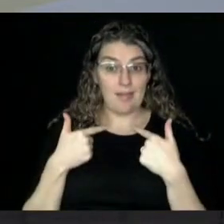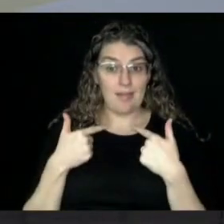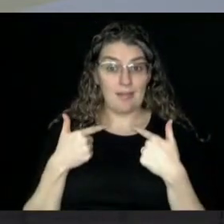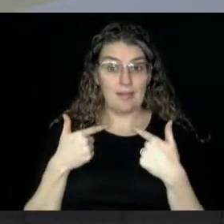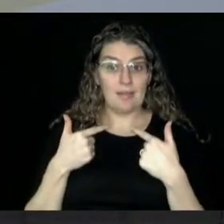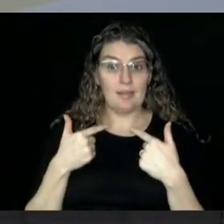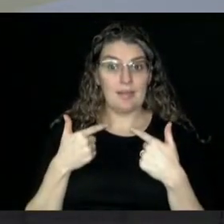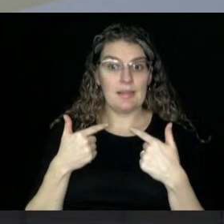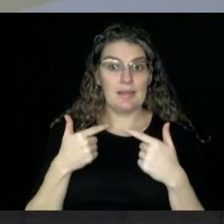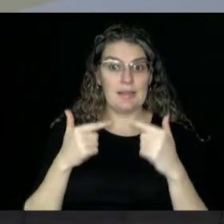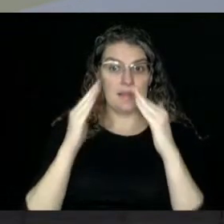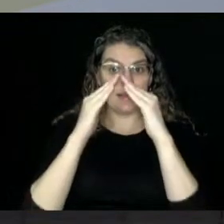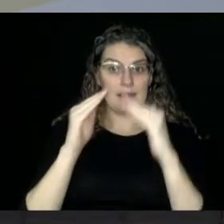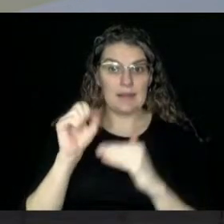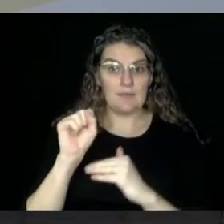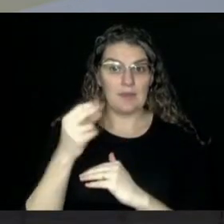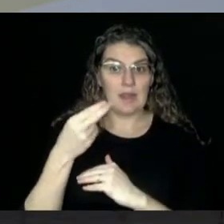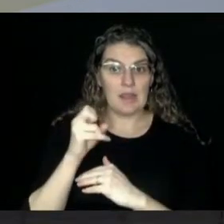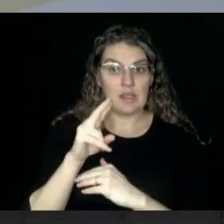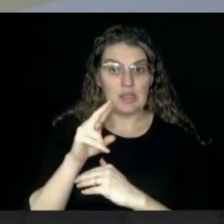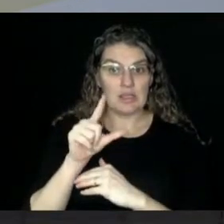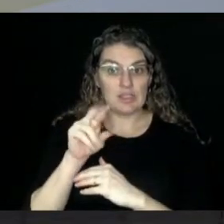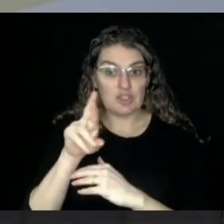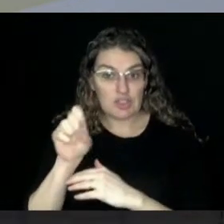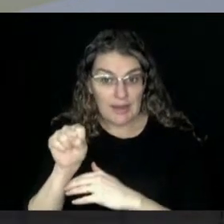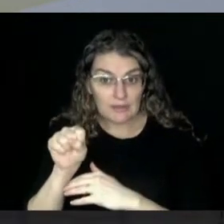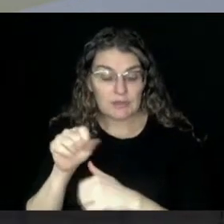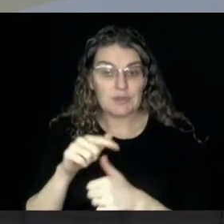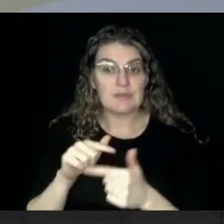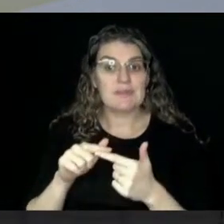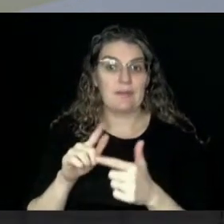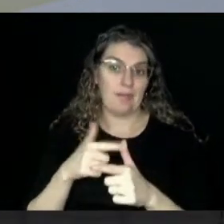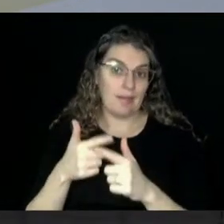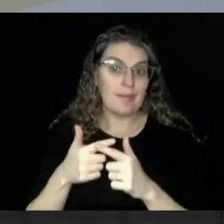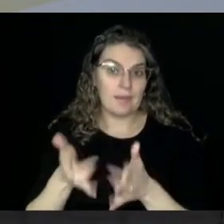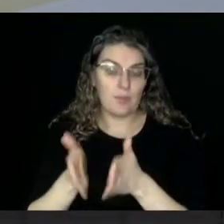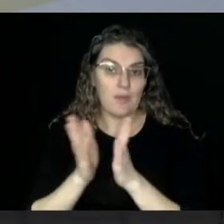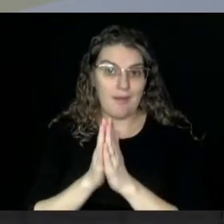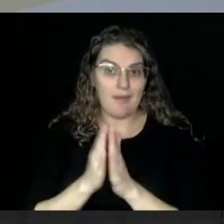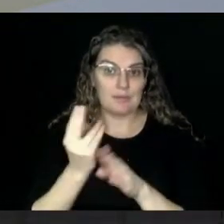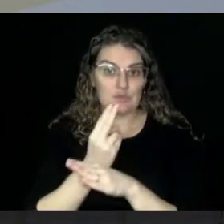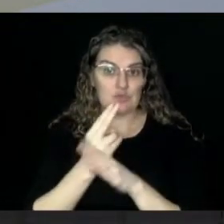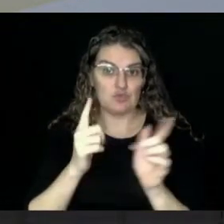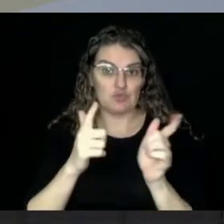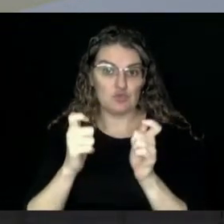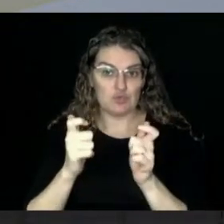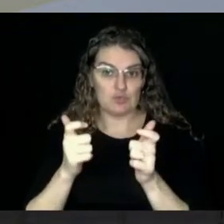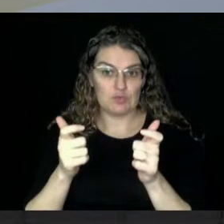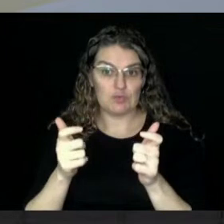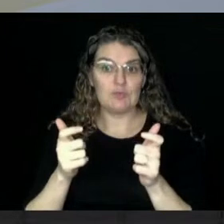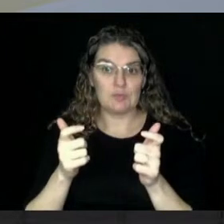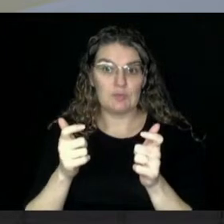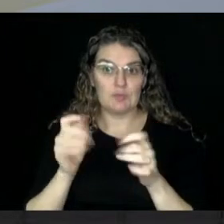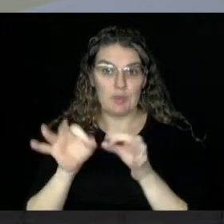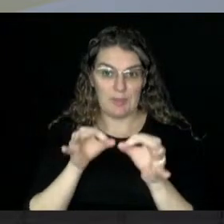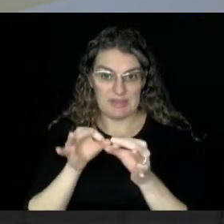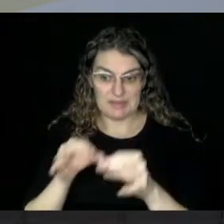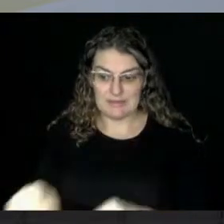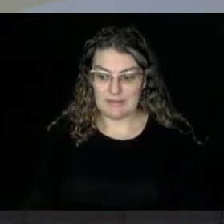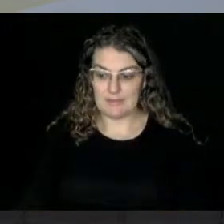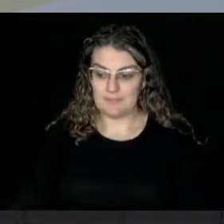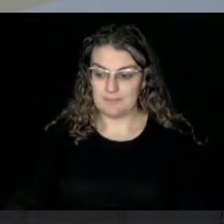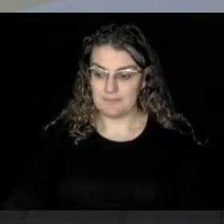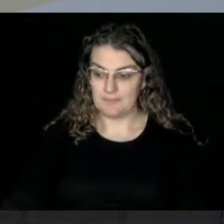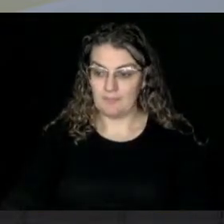Beginning today, in collaboration with Island EMS and the Charlottetown Airport Authority, we are embarking on a 4-week pilot project to offer testing to